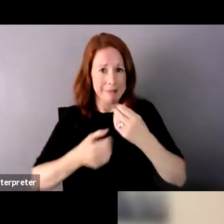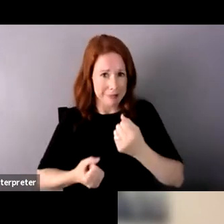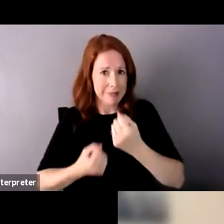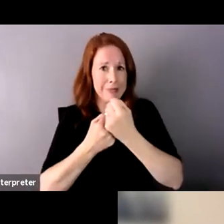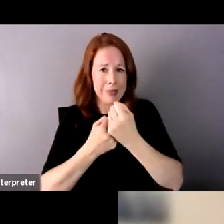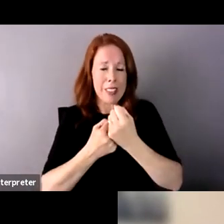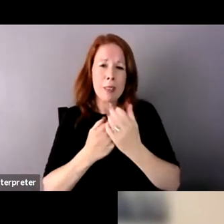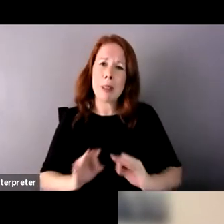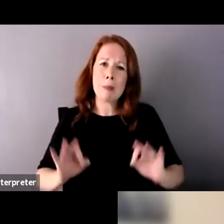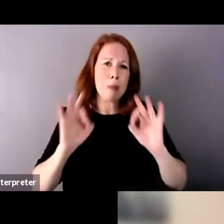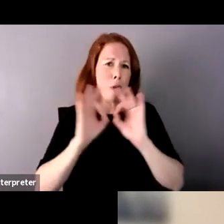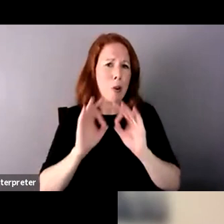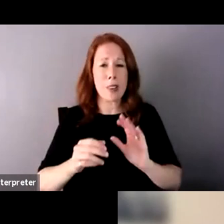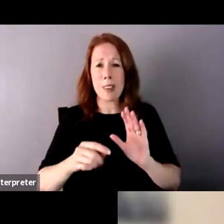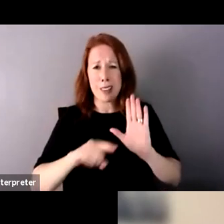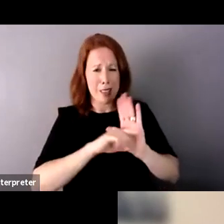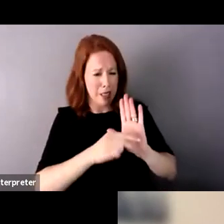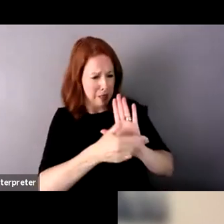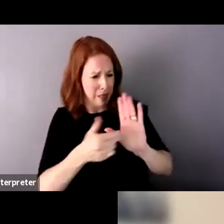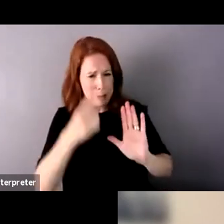need to break down that stigma.